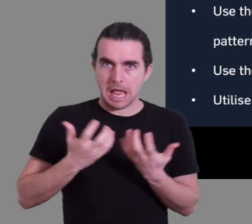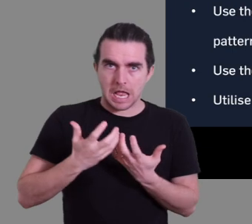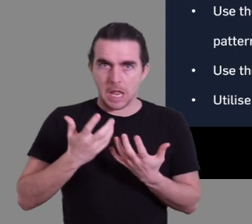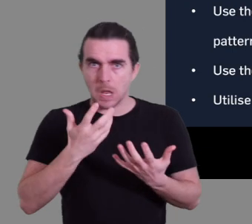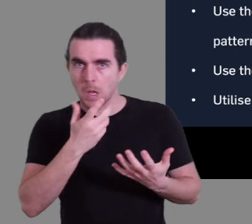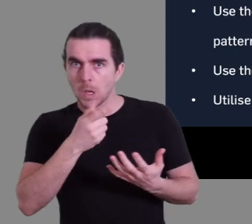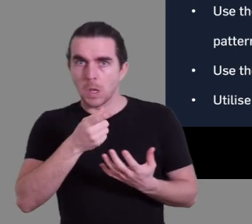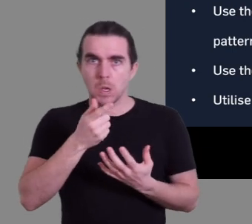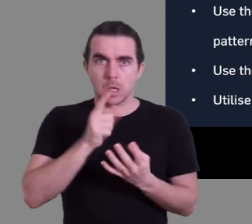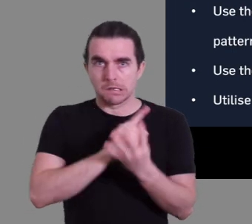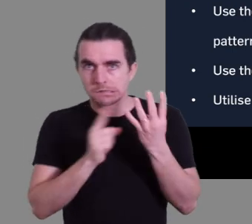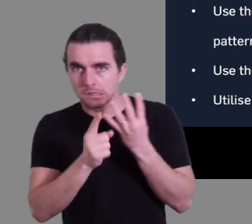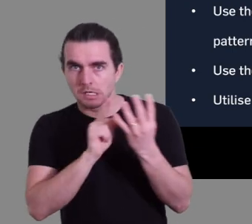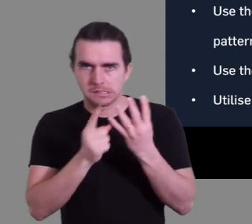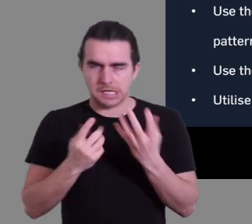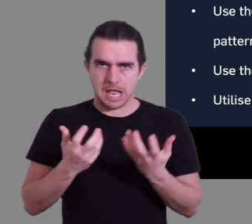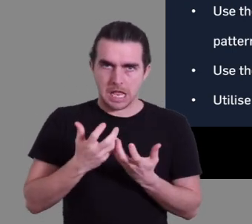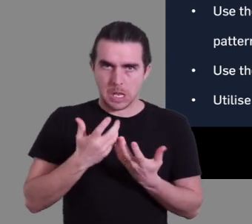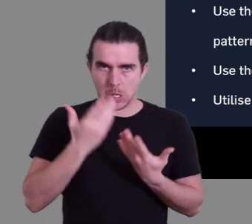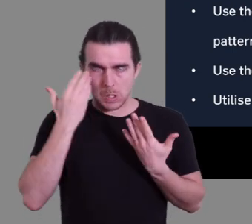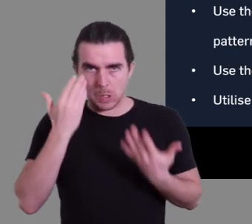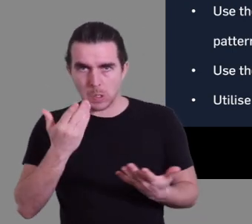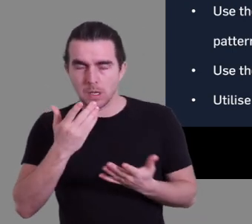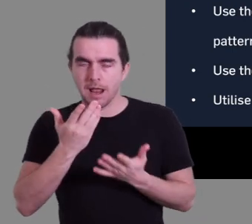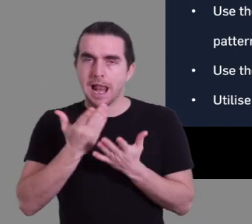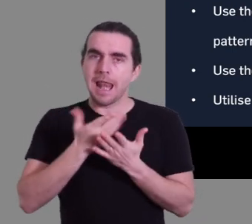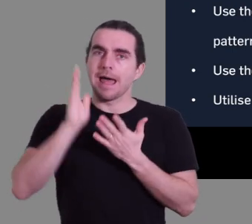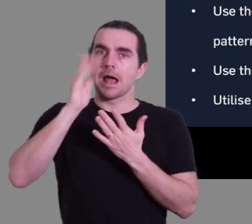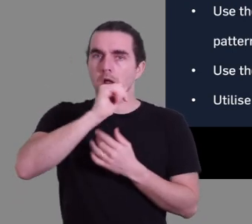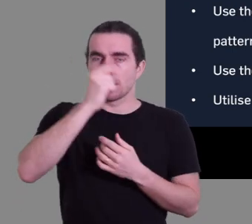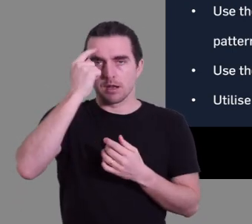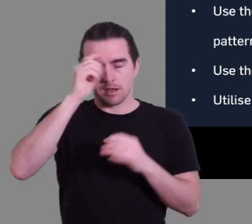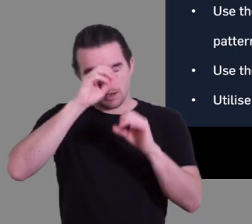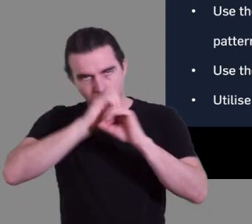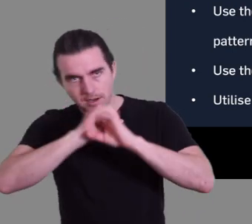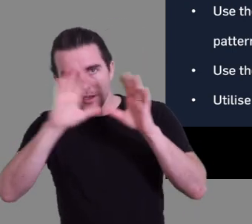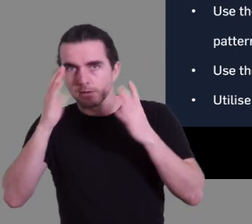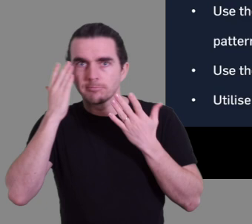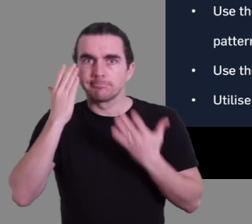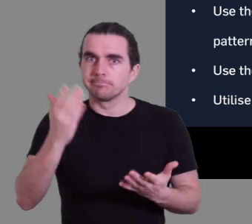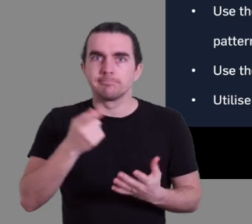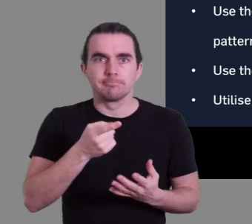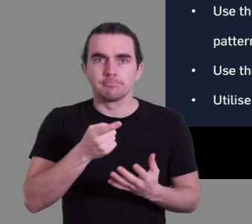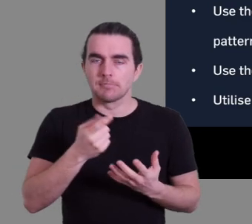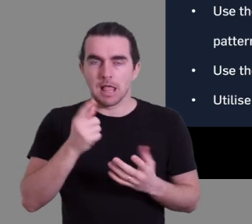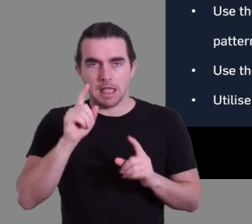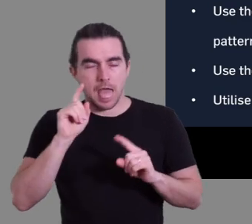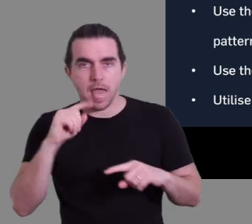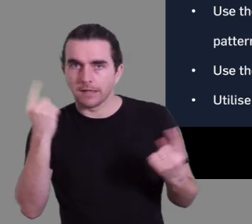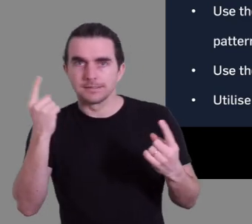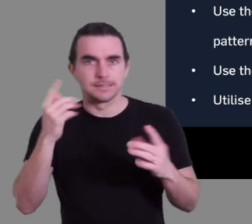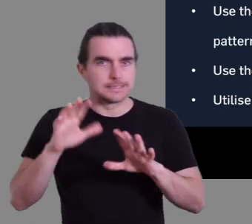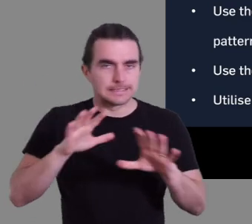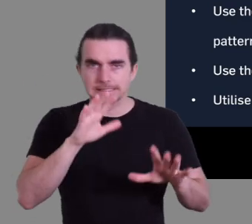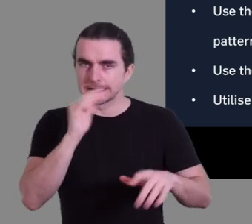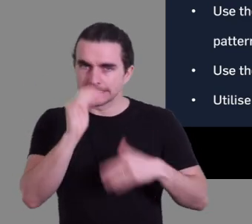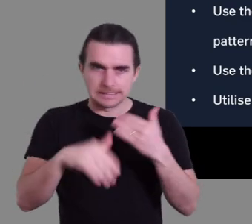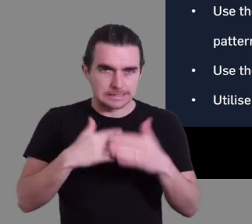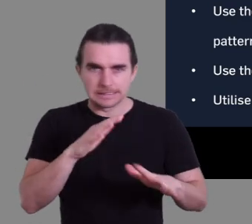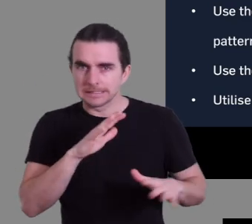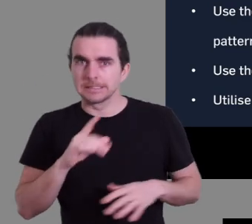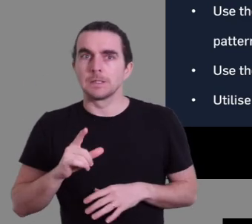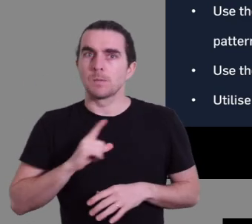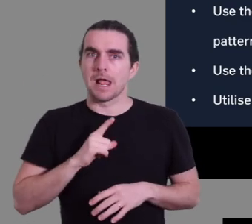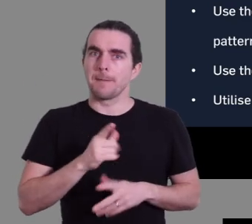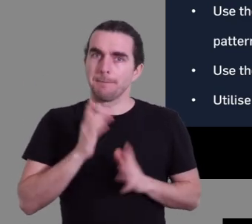he could run behind and he would do, but it's not like he had it really clear in his mind, the concept. So we couldn't really do